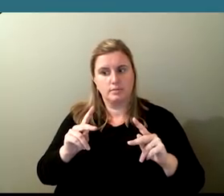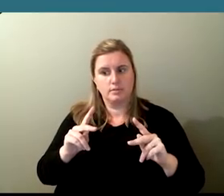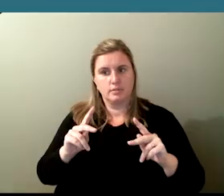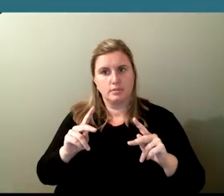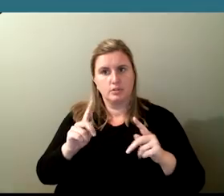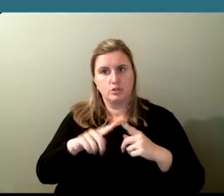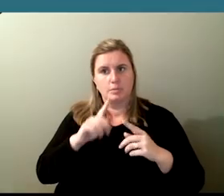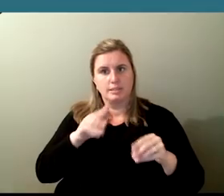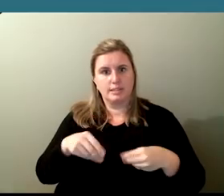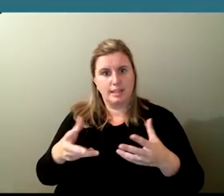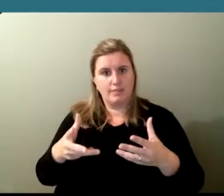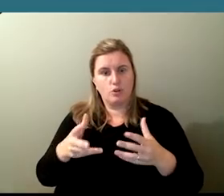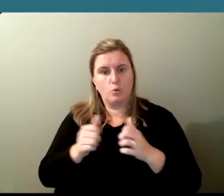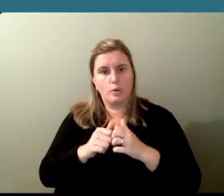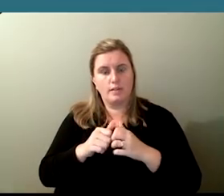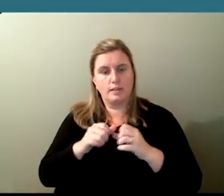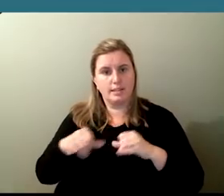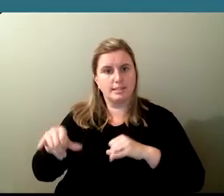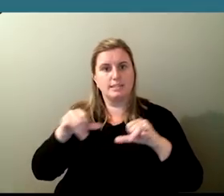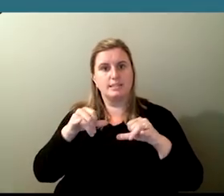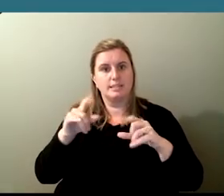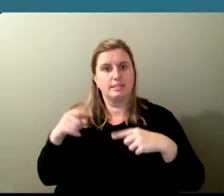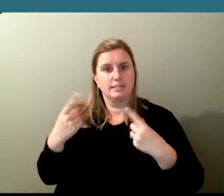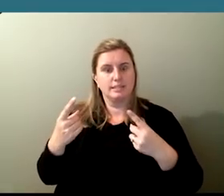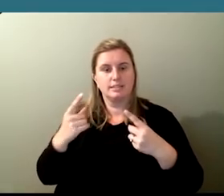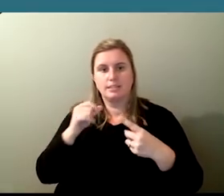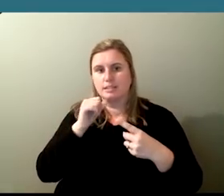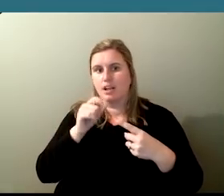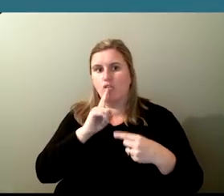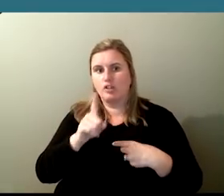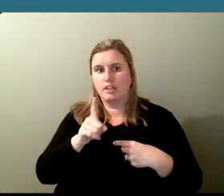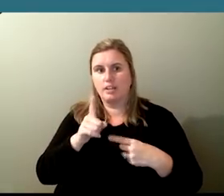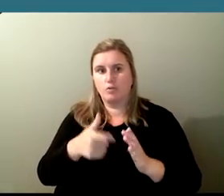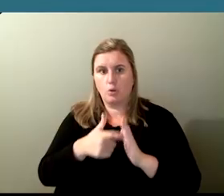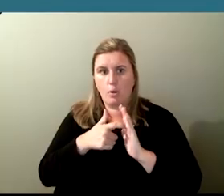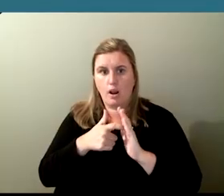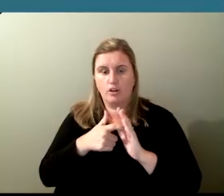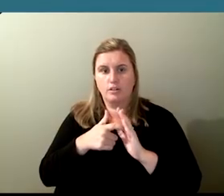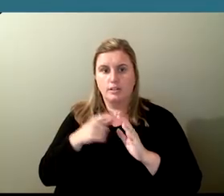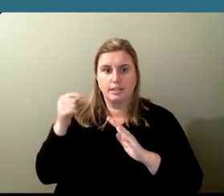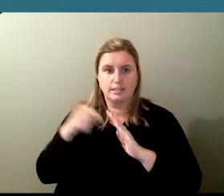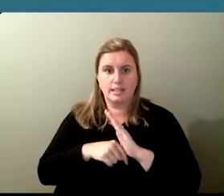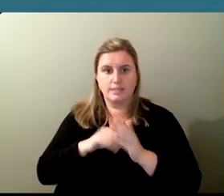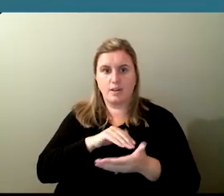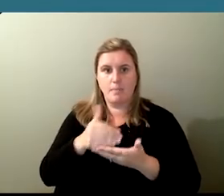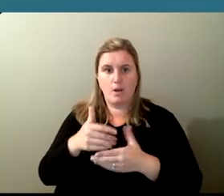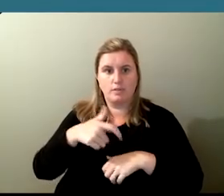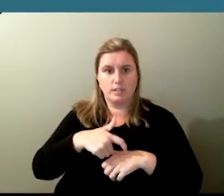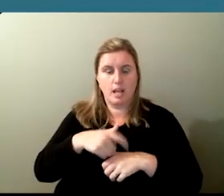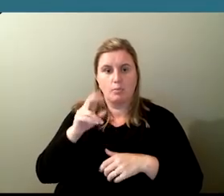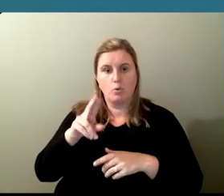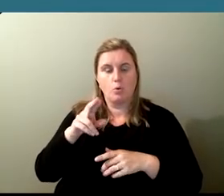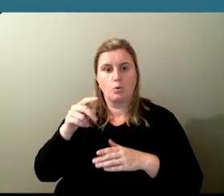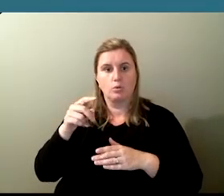be delivered with consistency, since it does not really require an extensive amount of time or extensive amount of